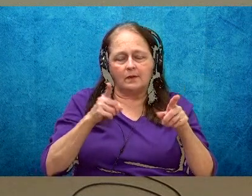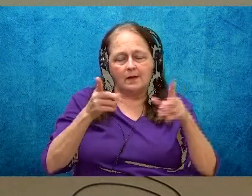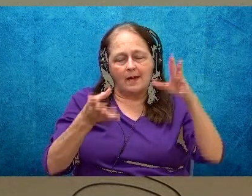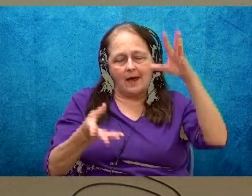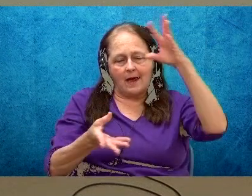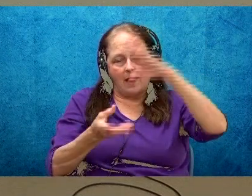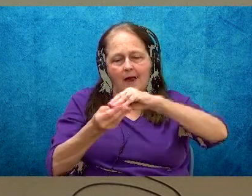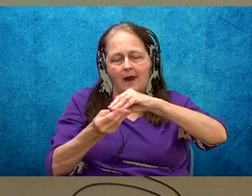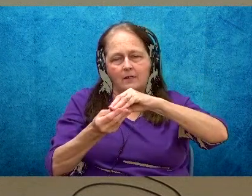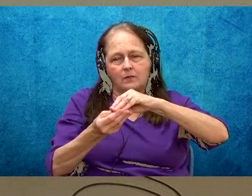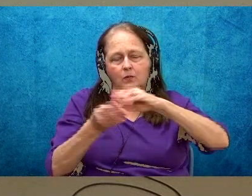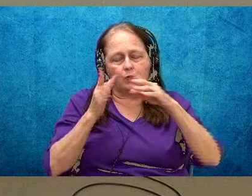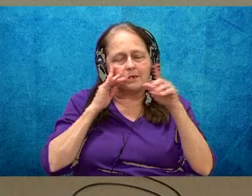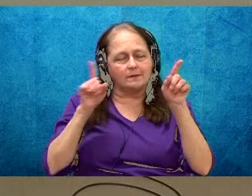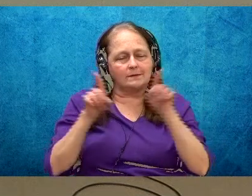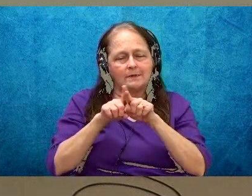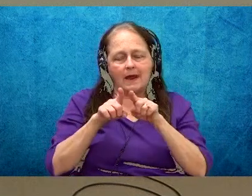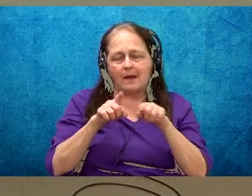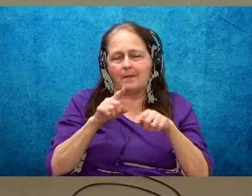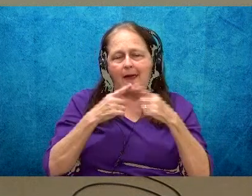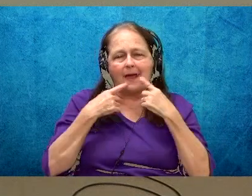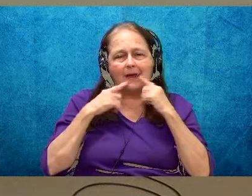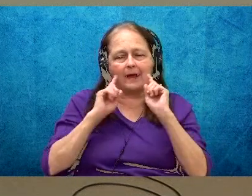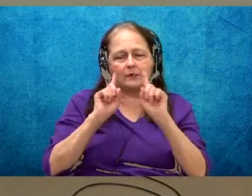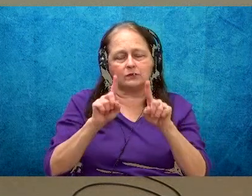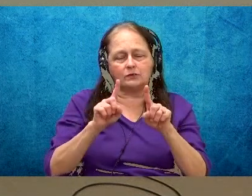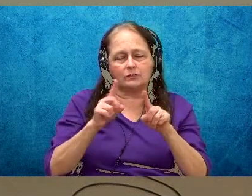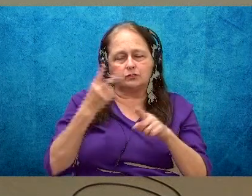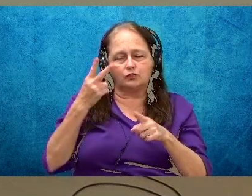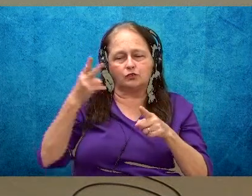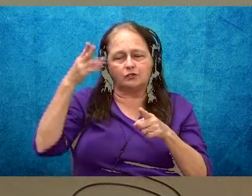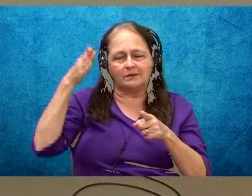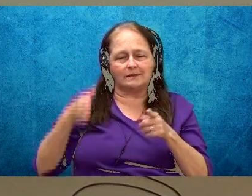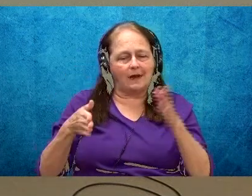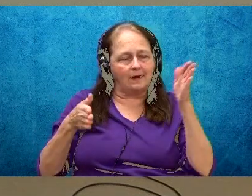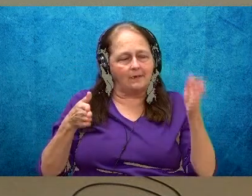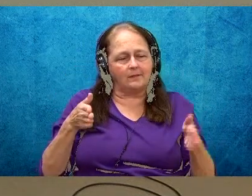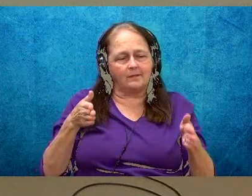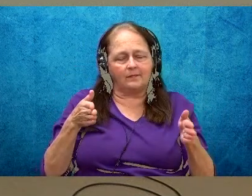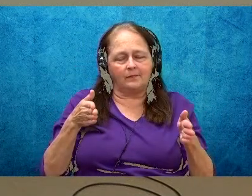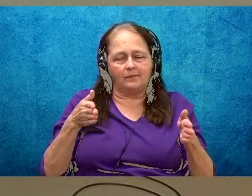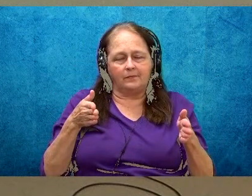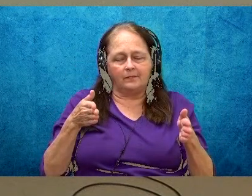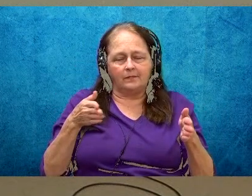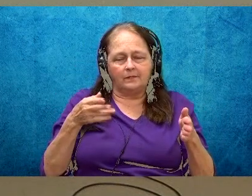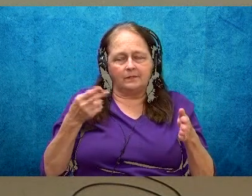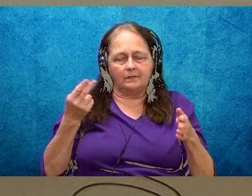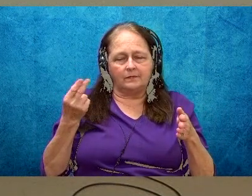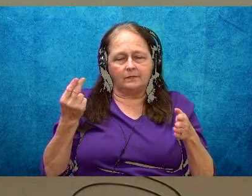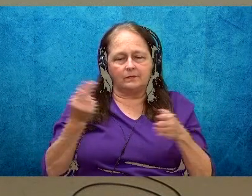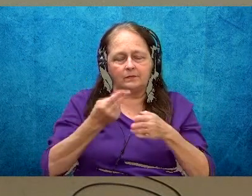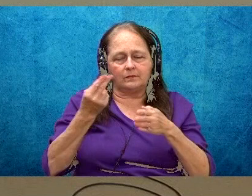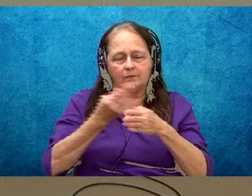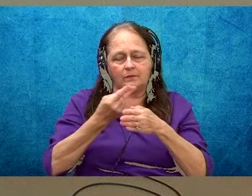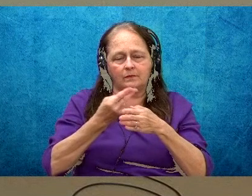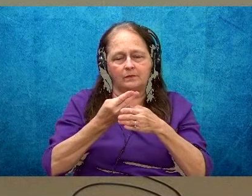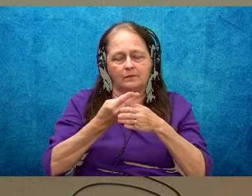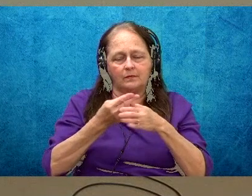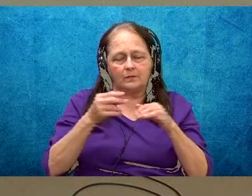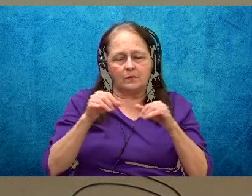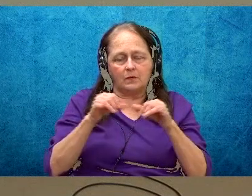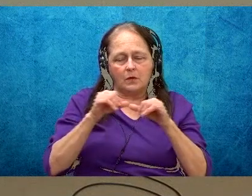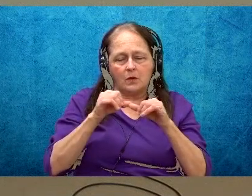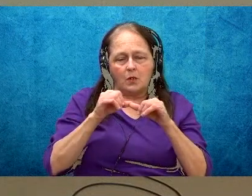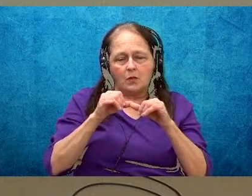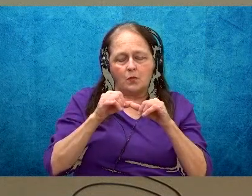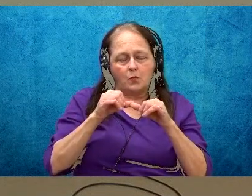you're going to get the same answer. 2 side pieces. We're going to use the width